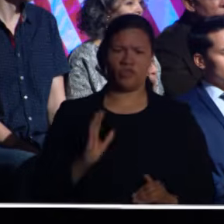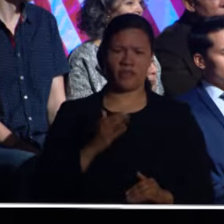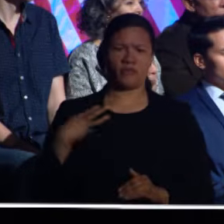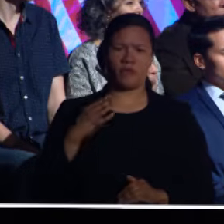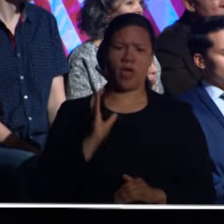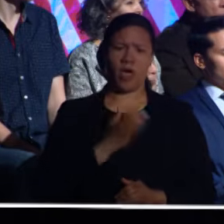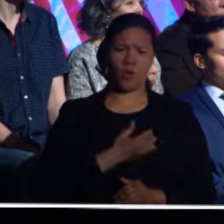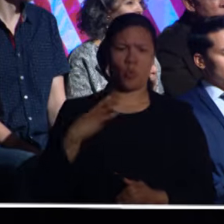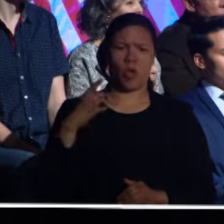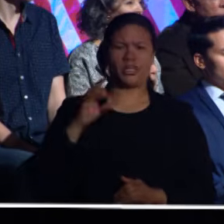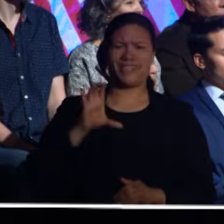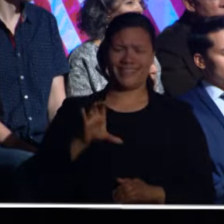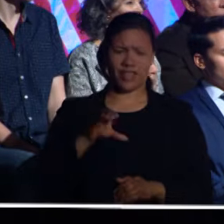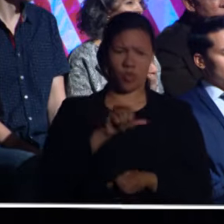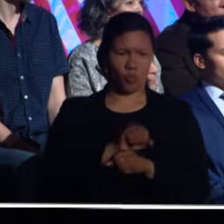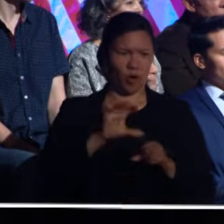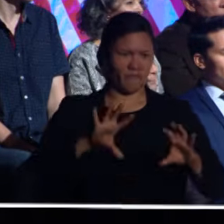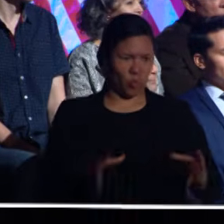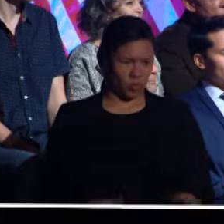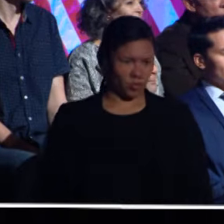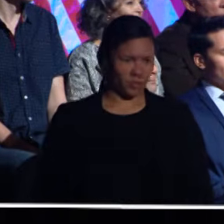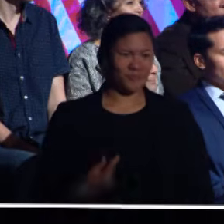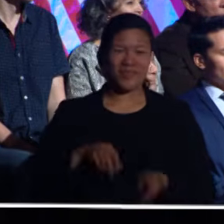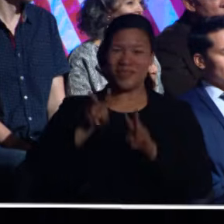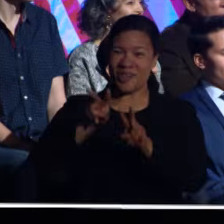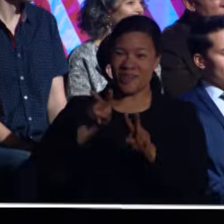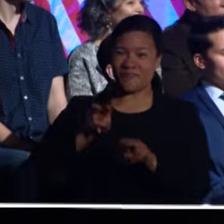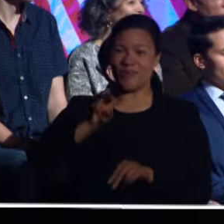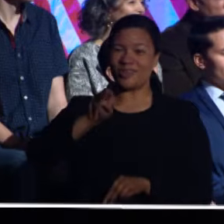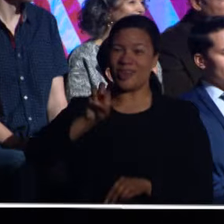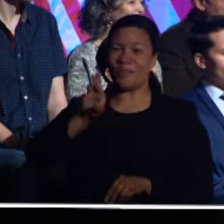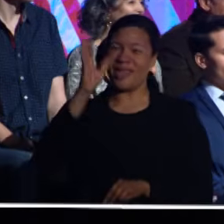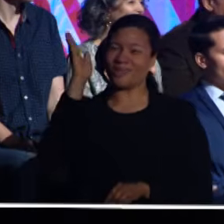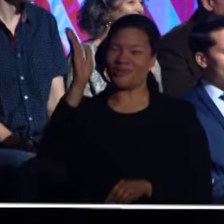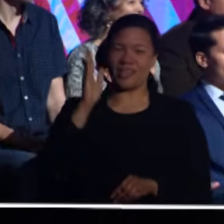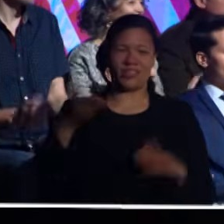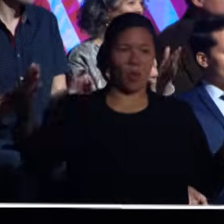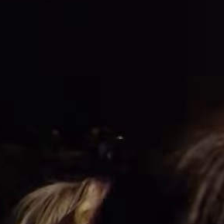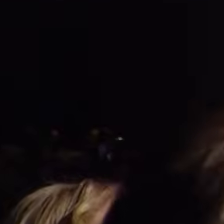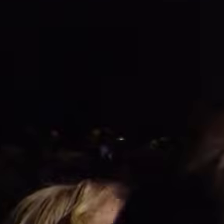look forward to the mayor's address, and once again, welcome to all of you.